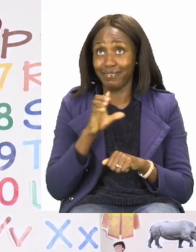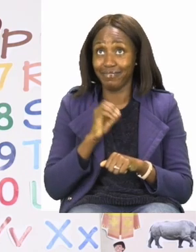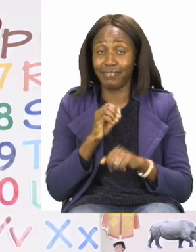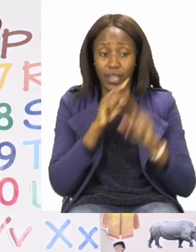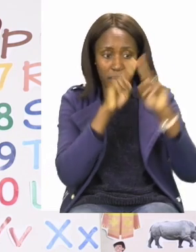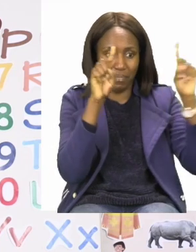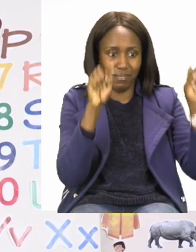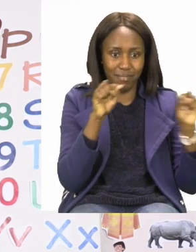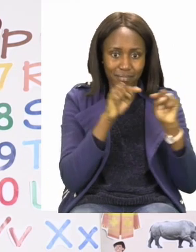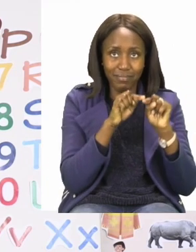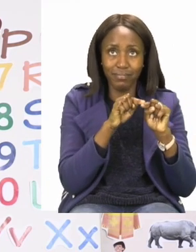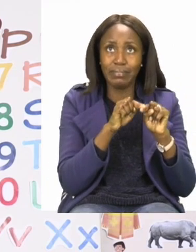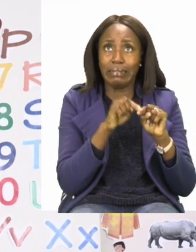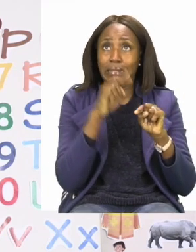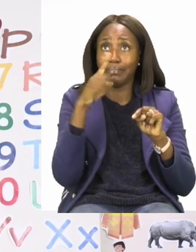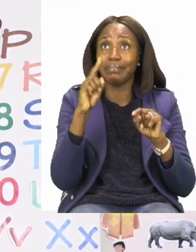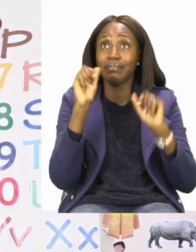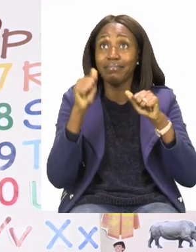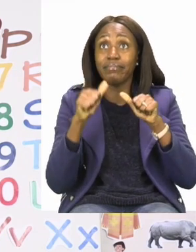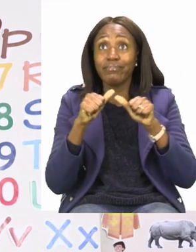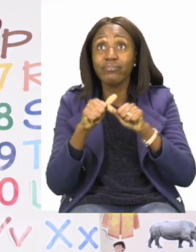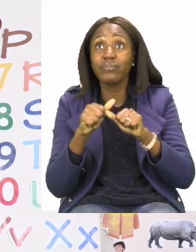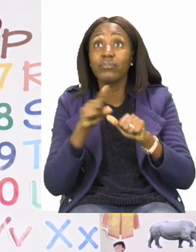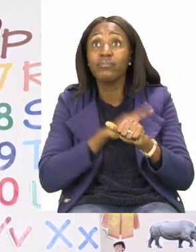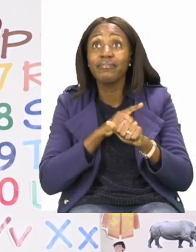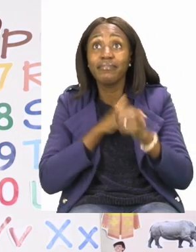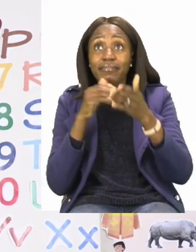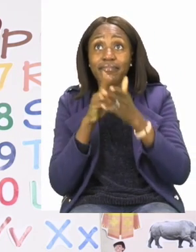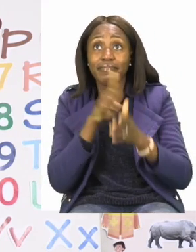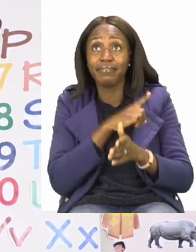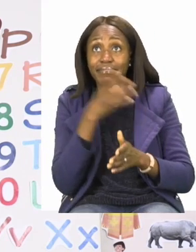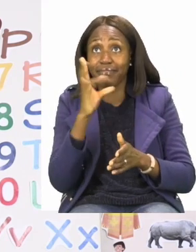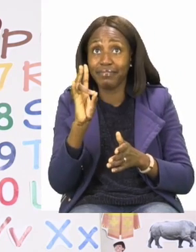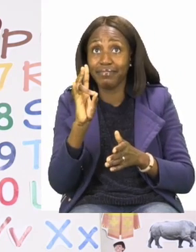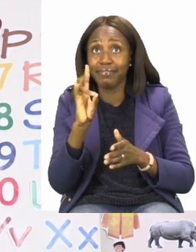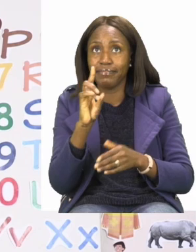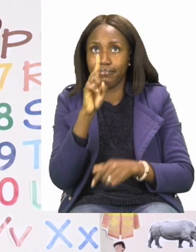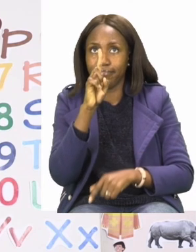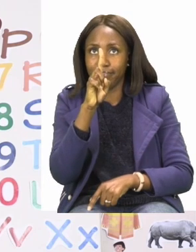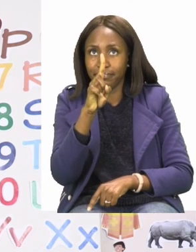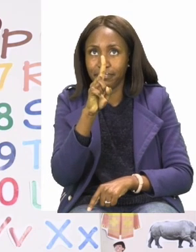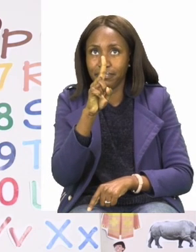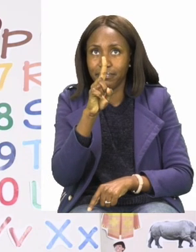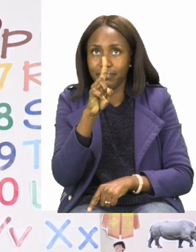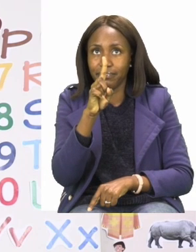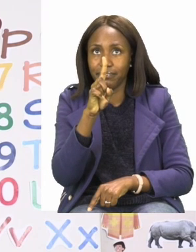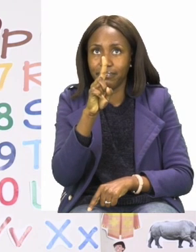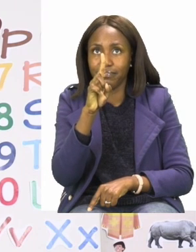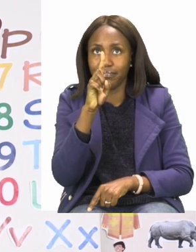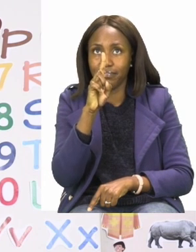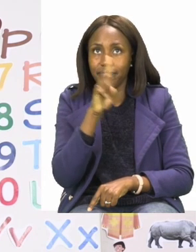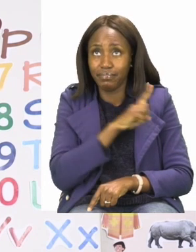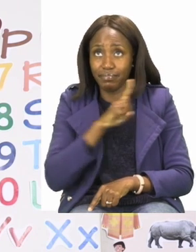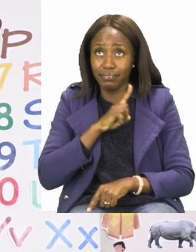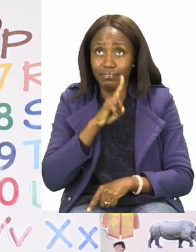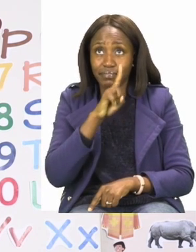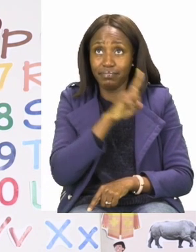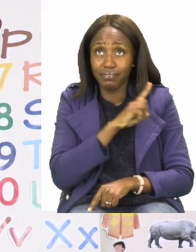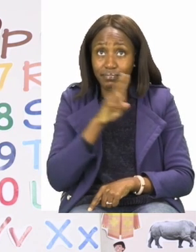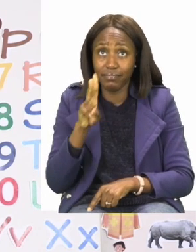but we need to count on in order for us to get 17. So we have 11,